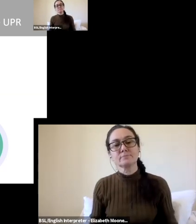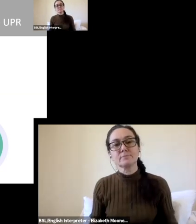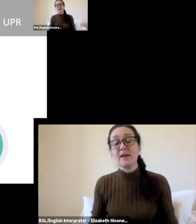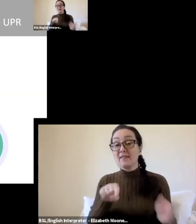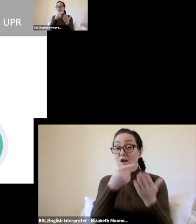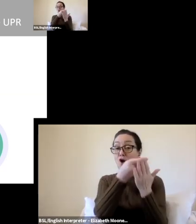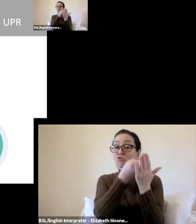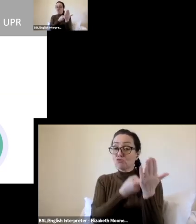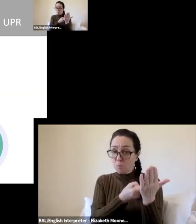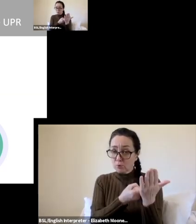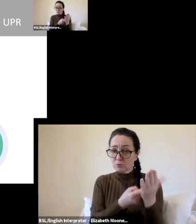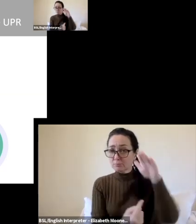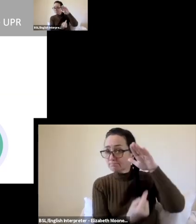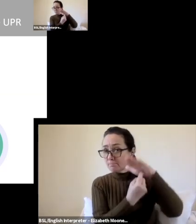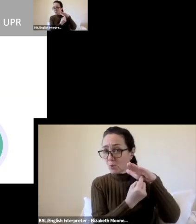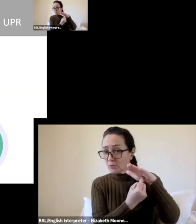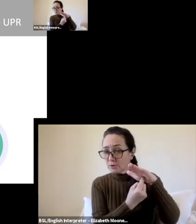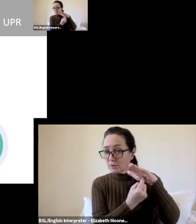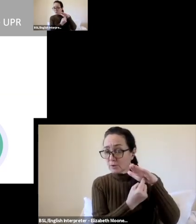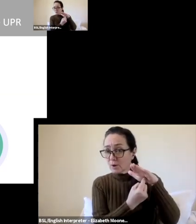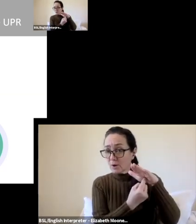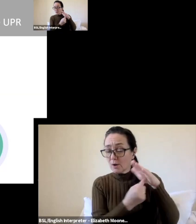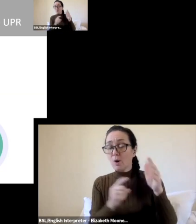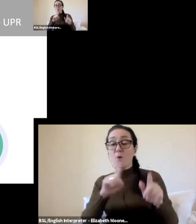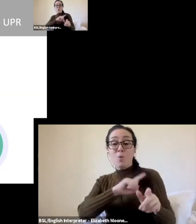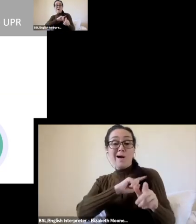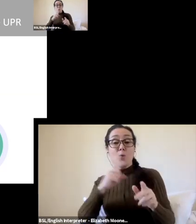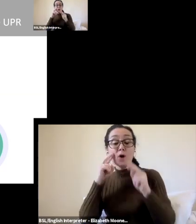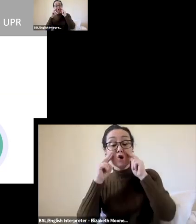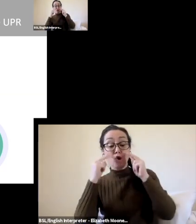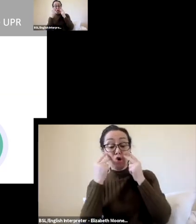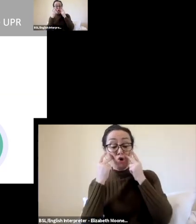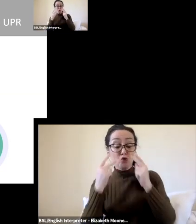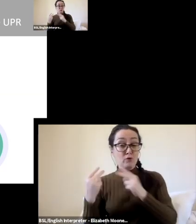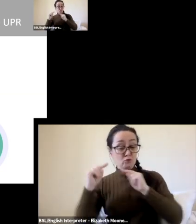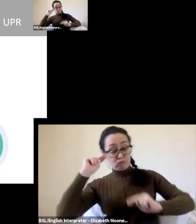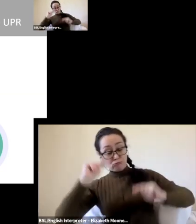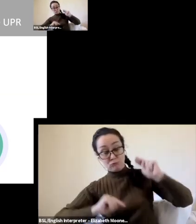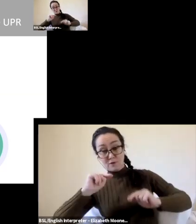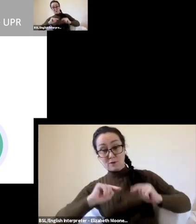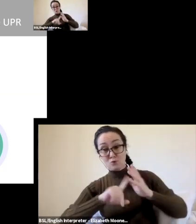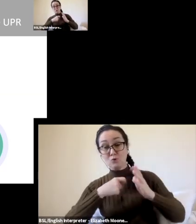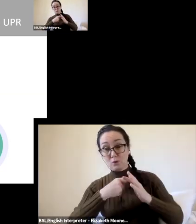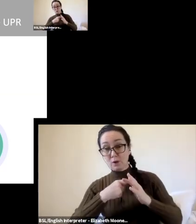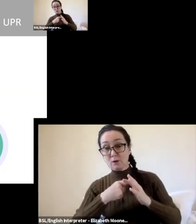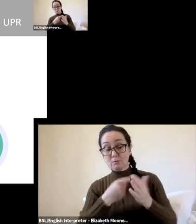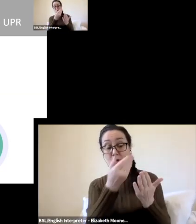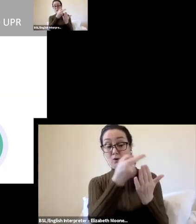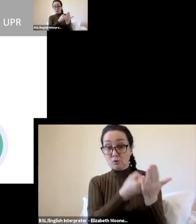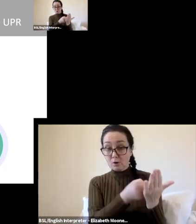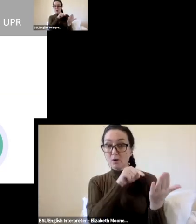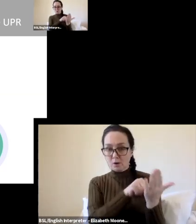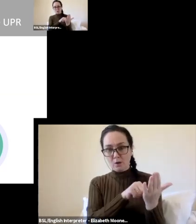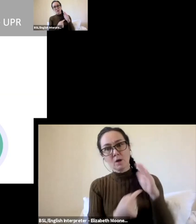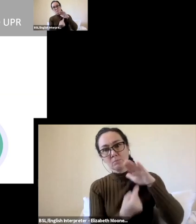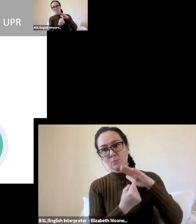of information upon which the review of your country will be based on. Of course, the